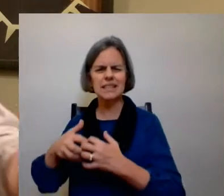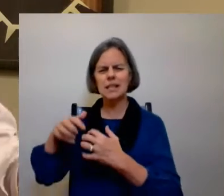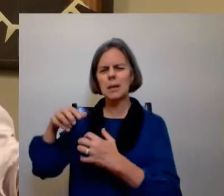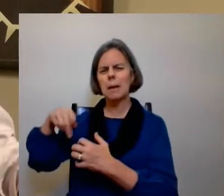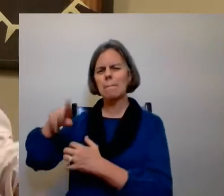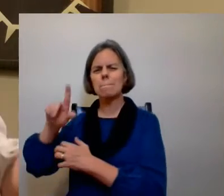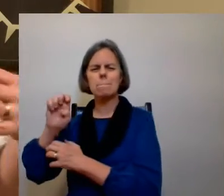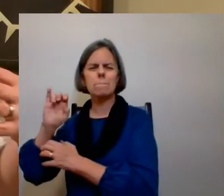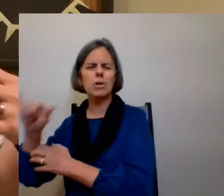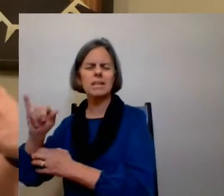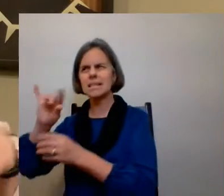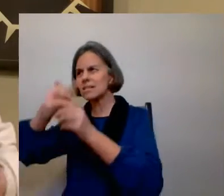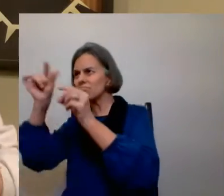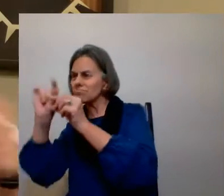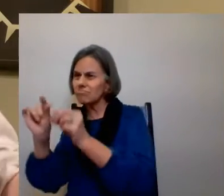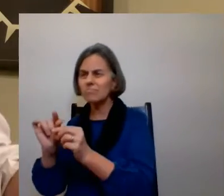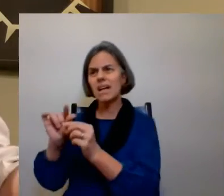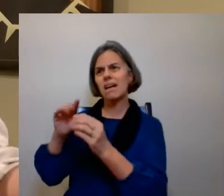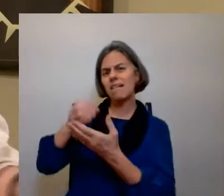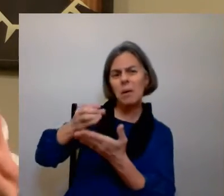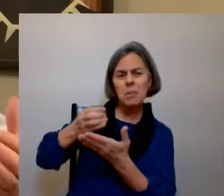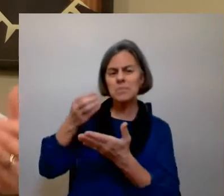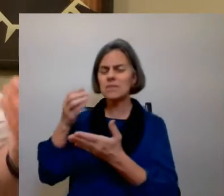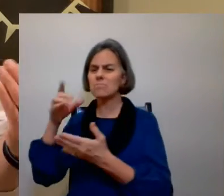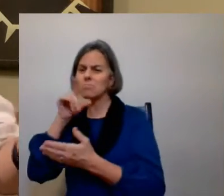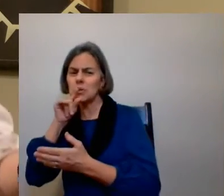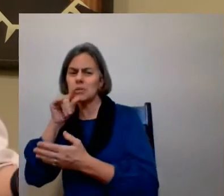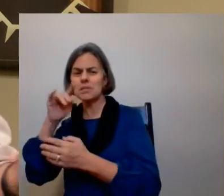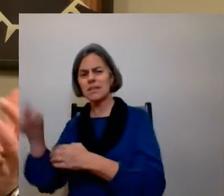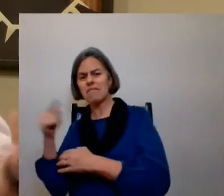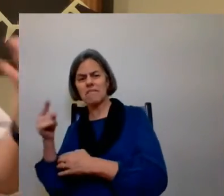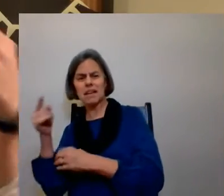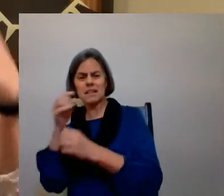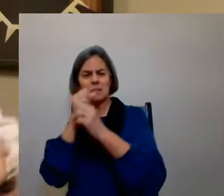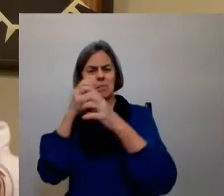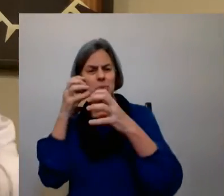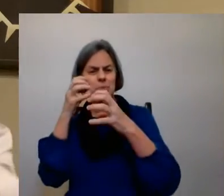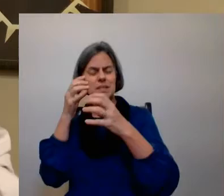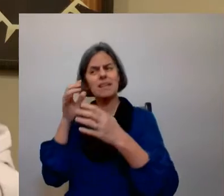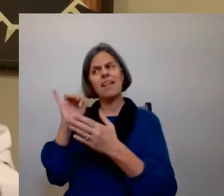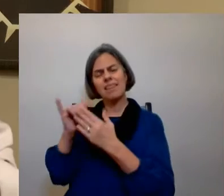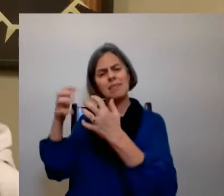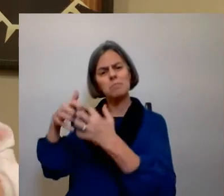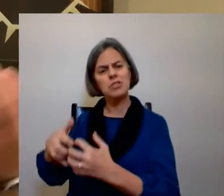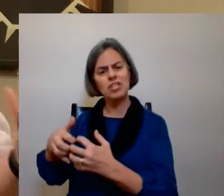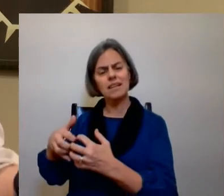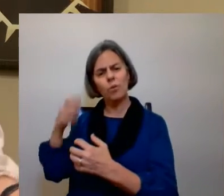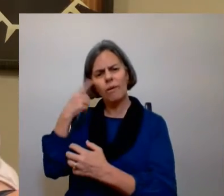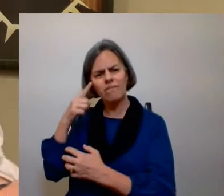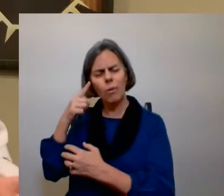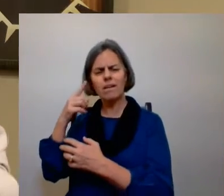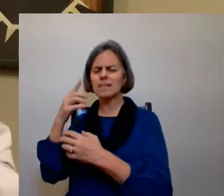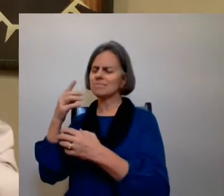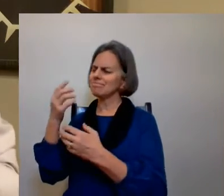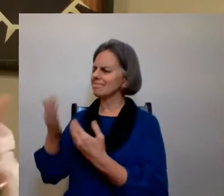birds, fans, balloons, all types of stuff. And it was designed to do a simple task like throwing something